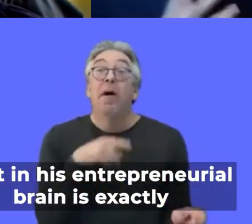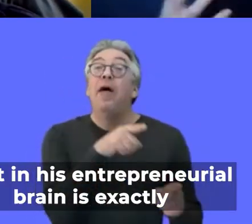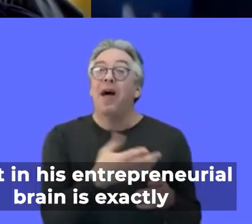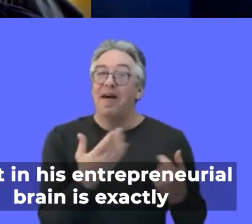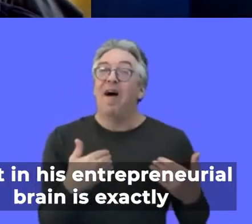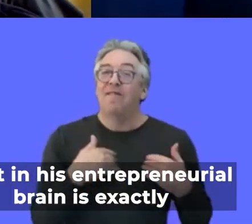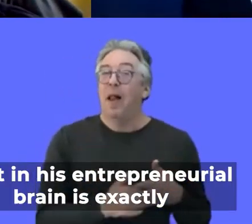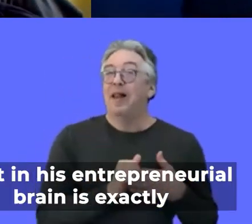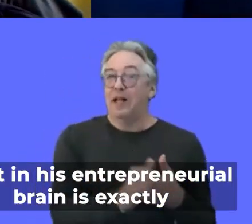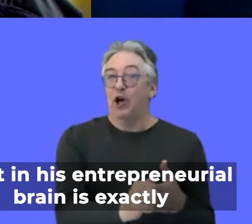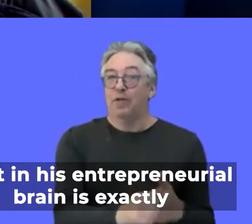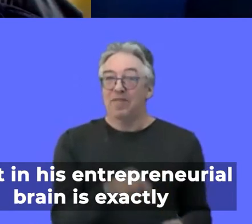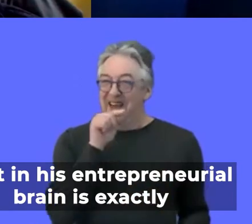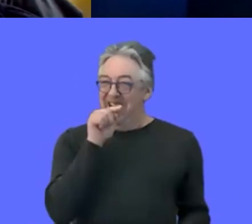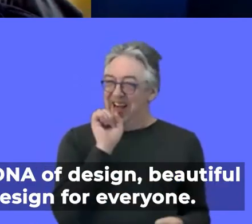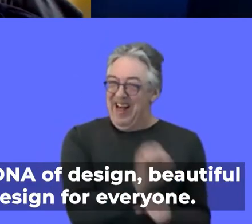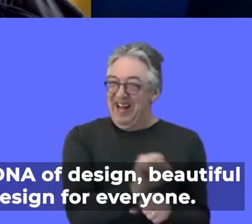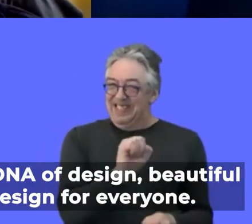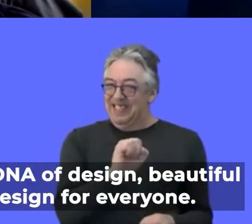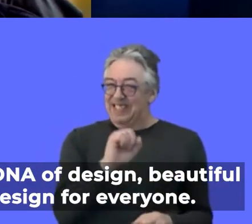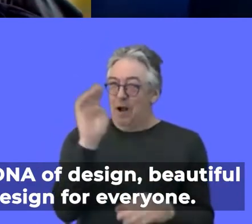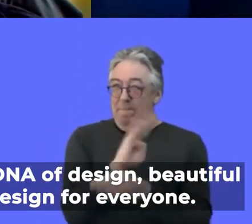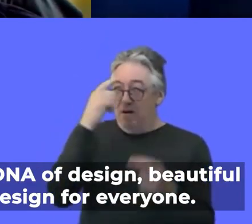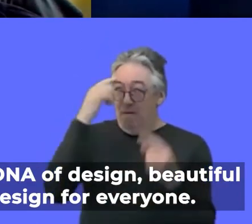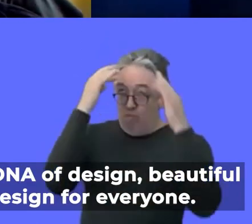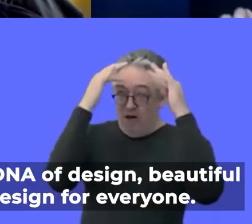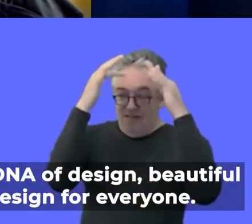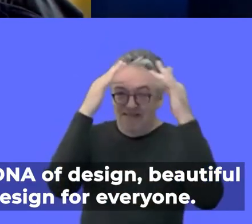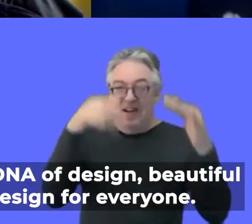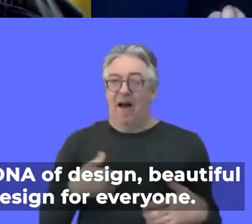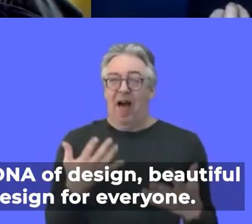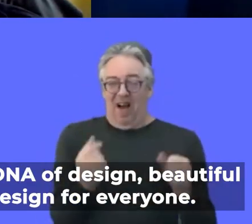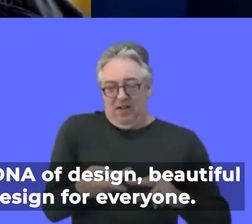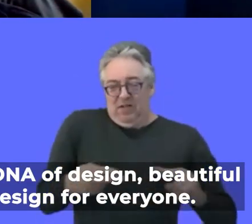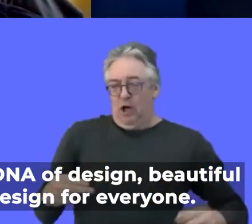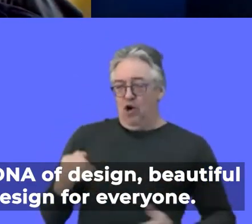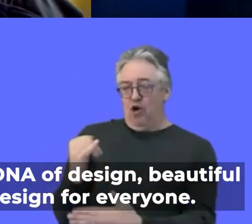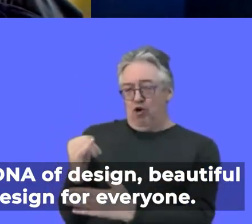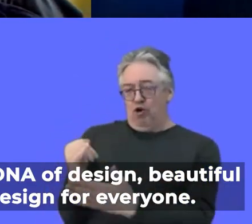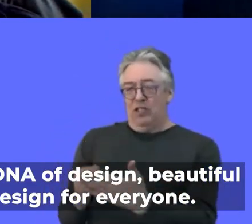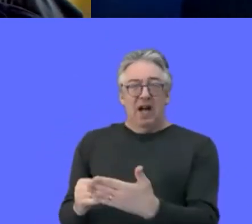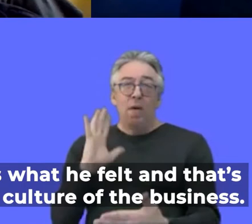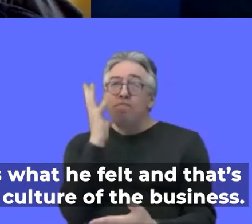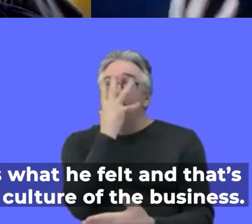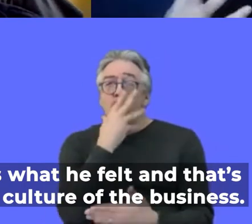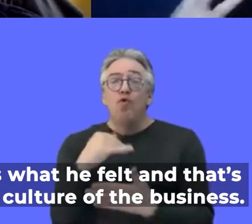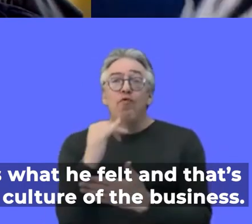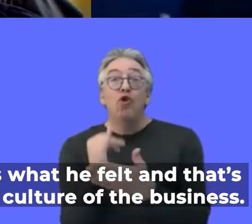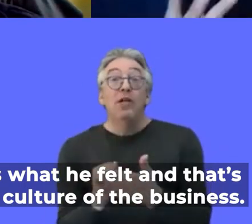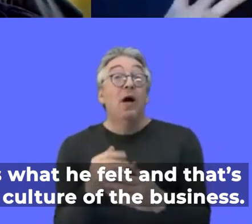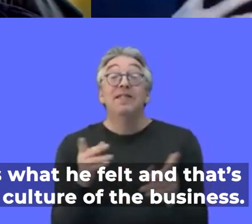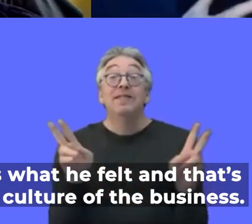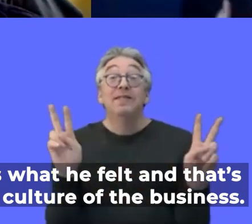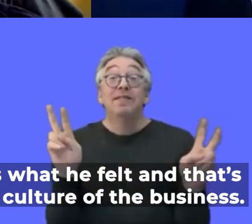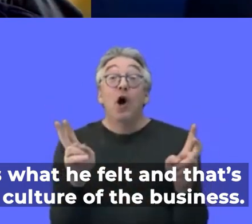his entrepreneurial brain is exactly that DNA of design, beautiful design for everyone, right? That's what he felt.